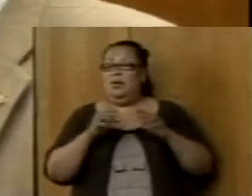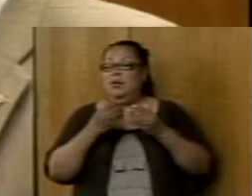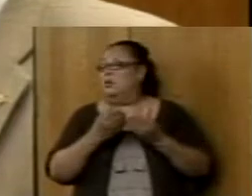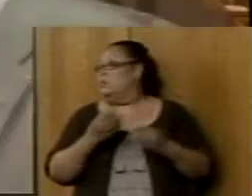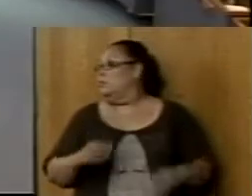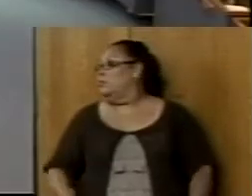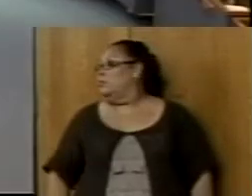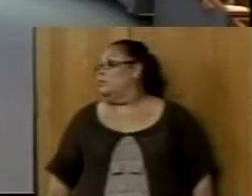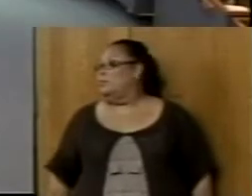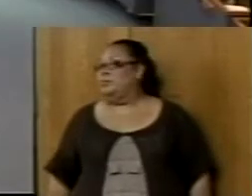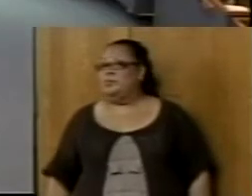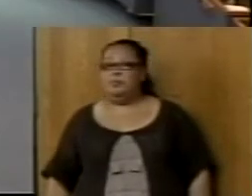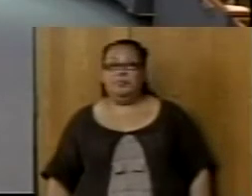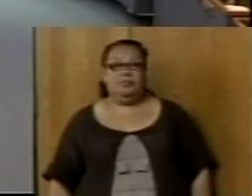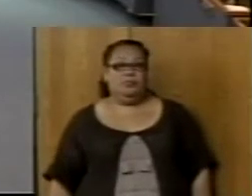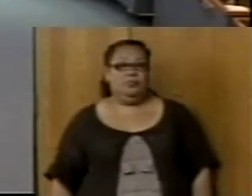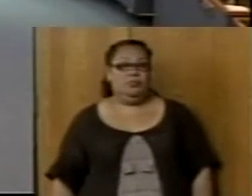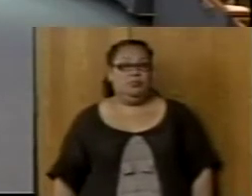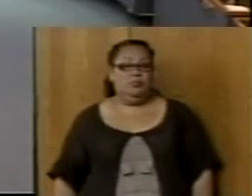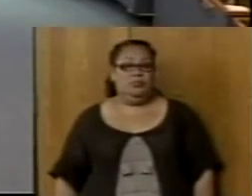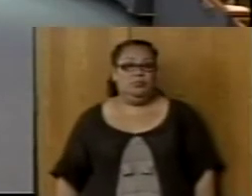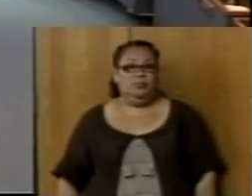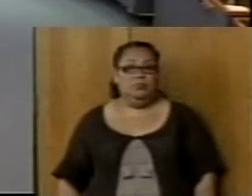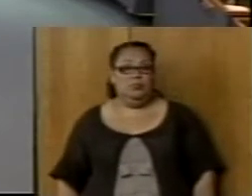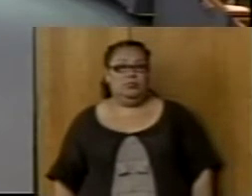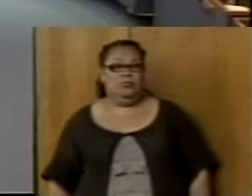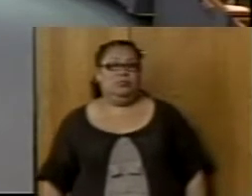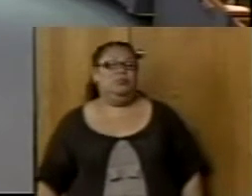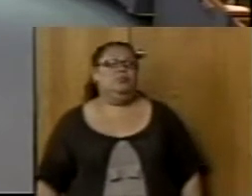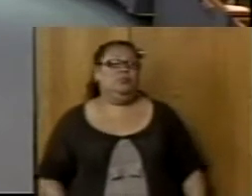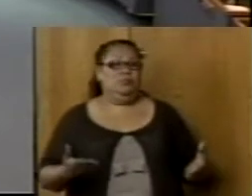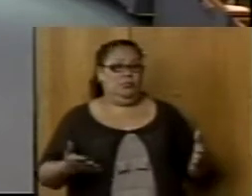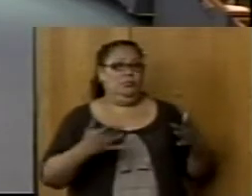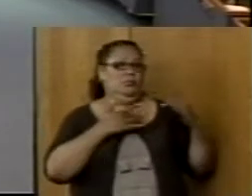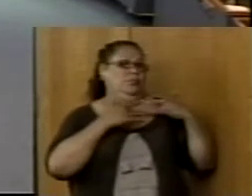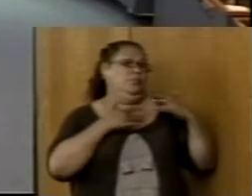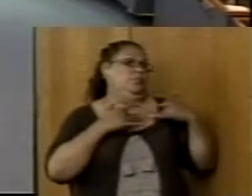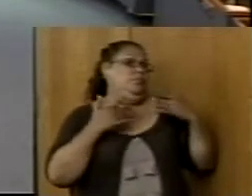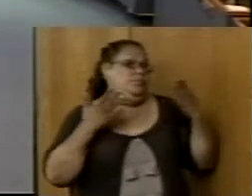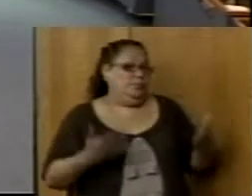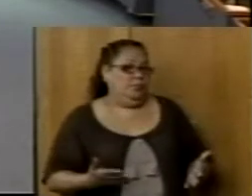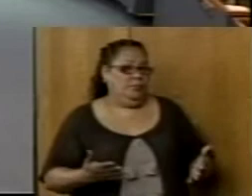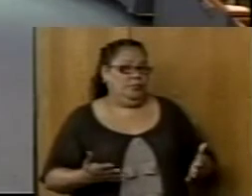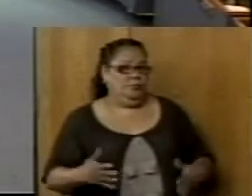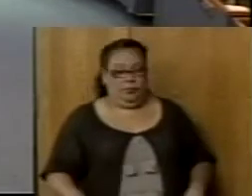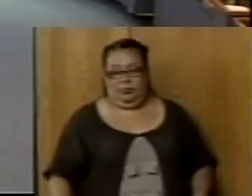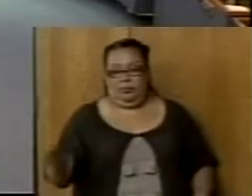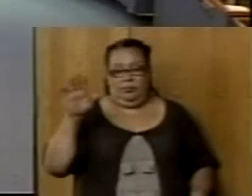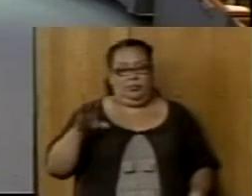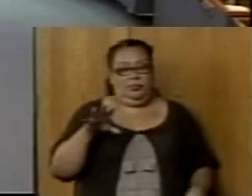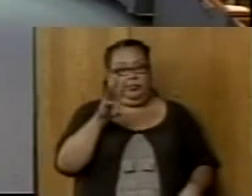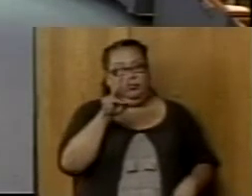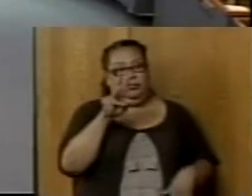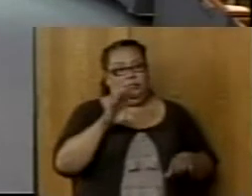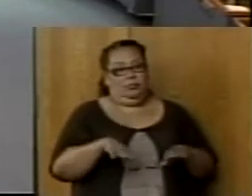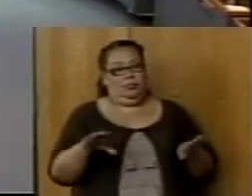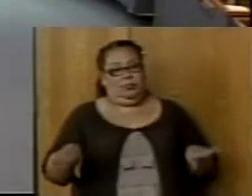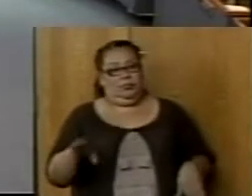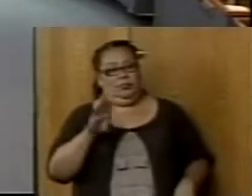May I, Doctor? Yes, please. Okay, here's my concern. Yes, ma'am. I raised 6 children through